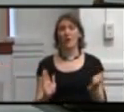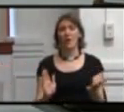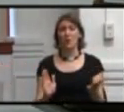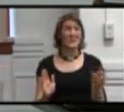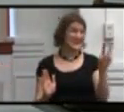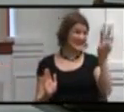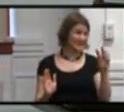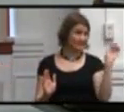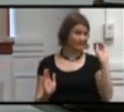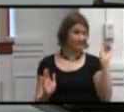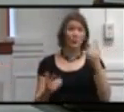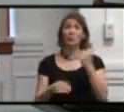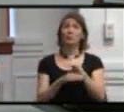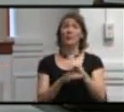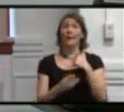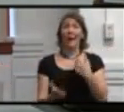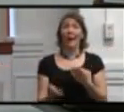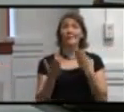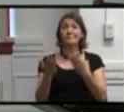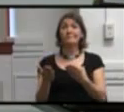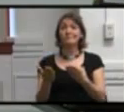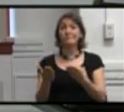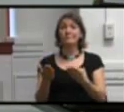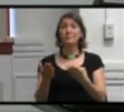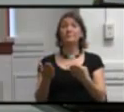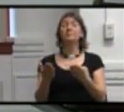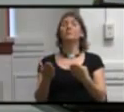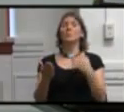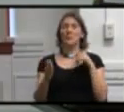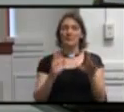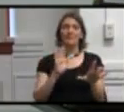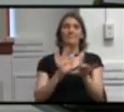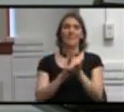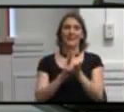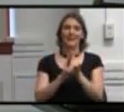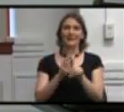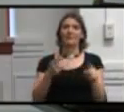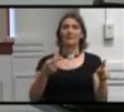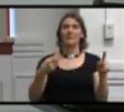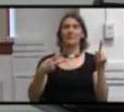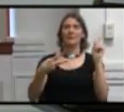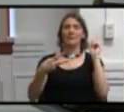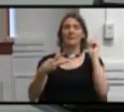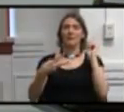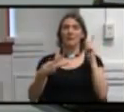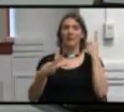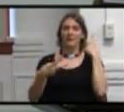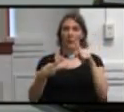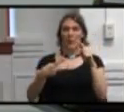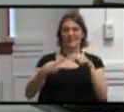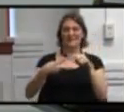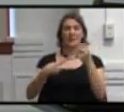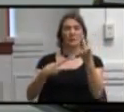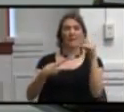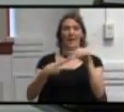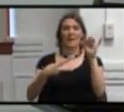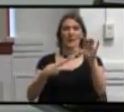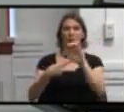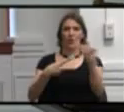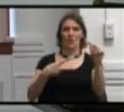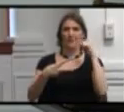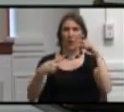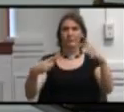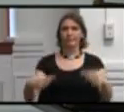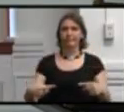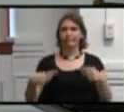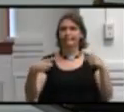So tonight, here to recommend that we accept the bid from Woods CRW in the amount of $12,900